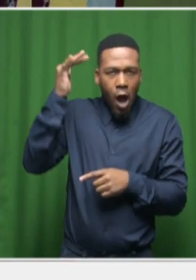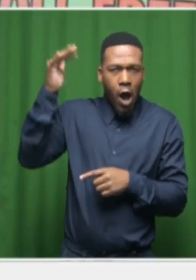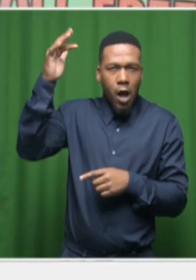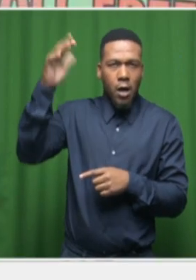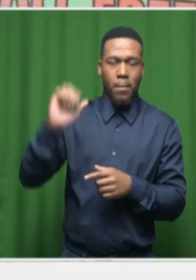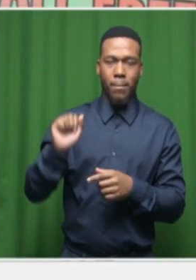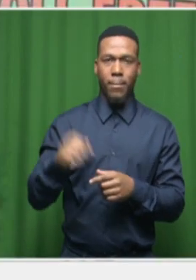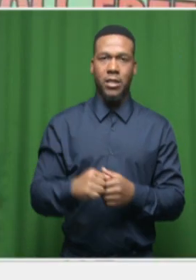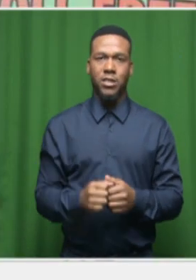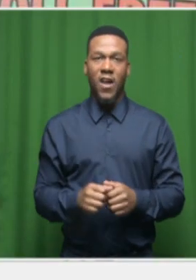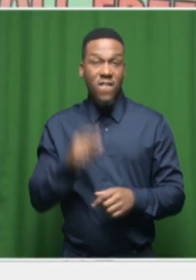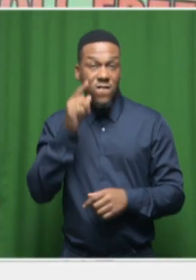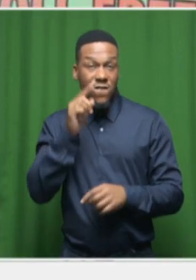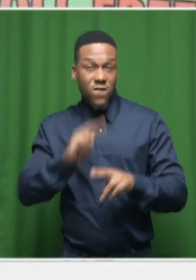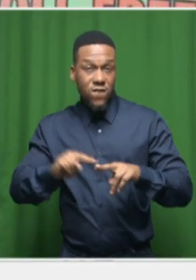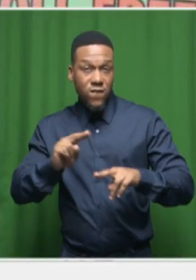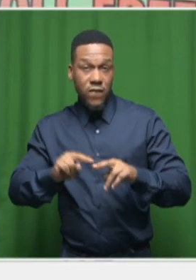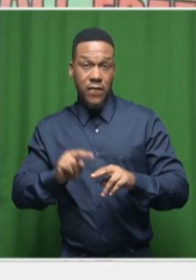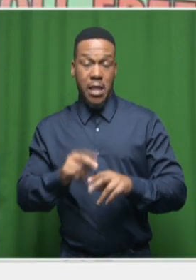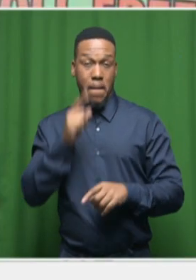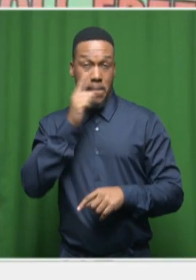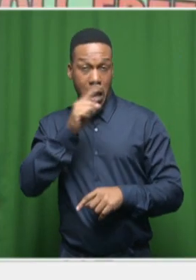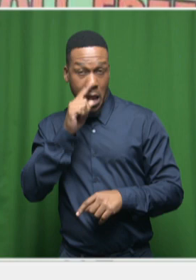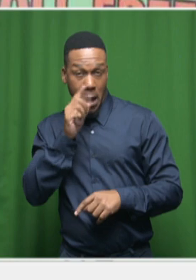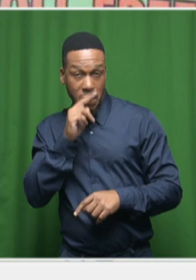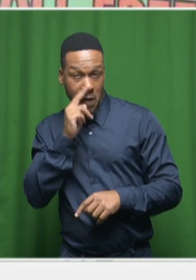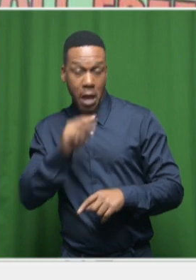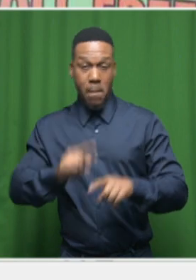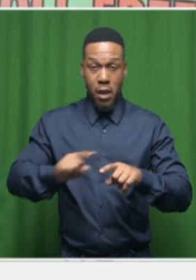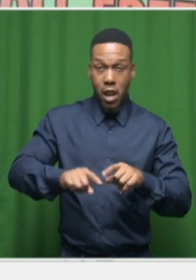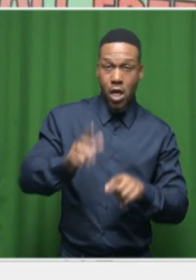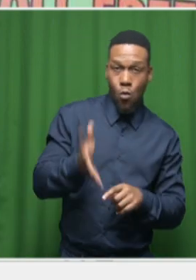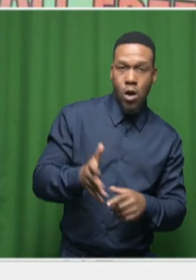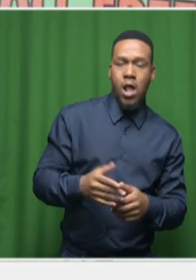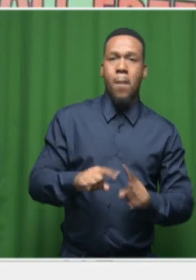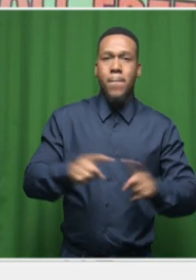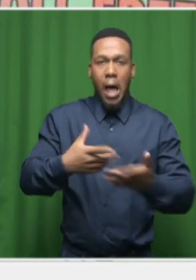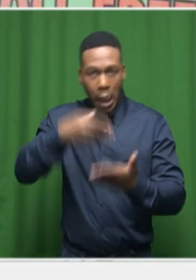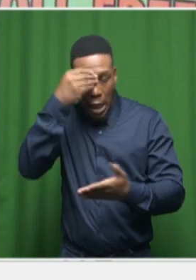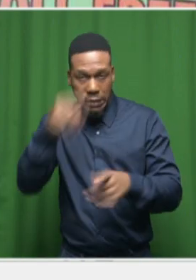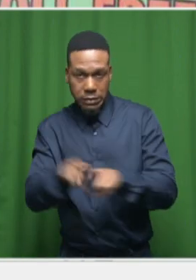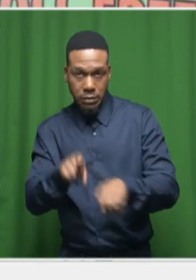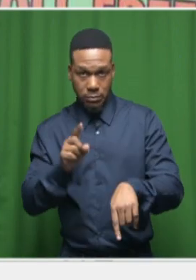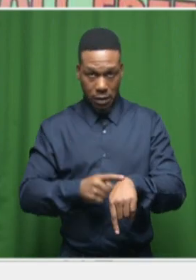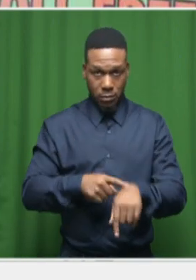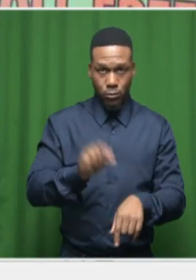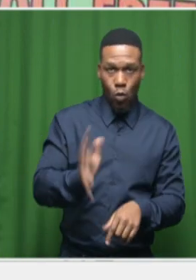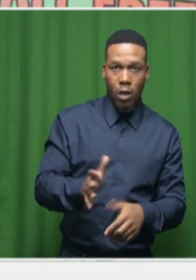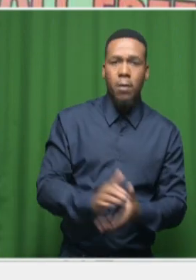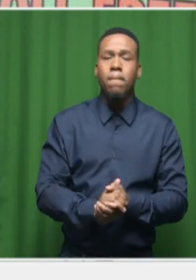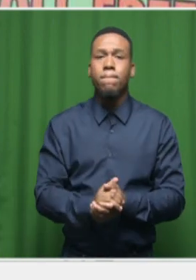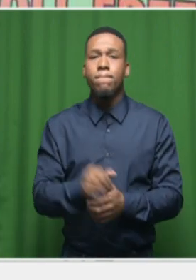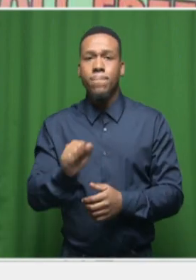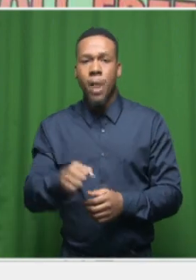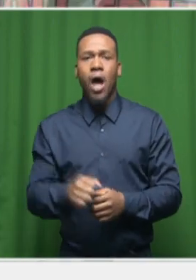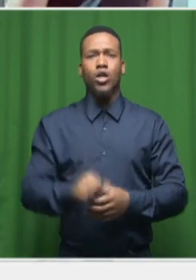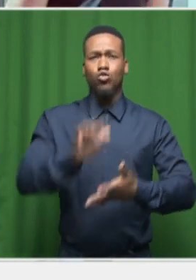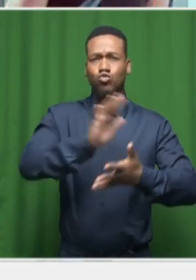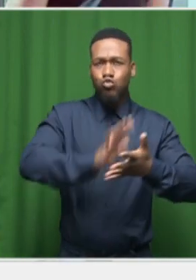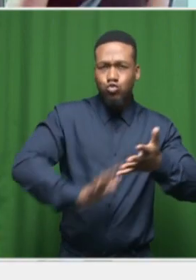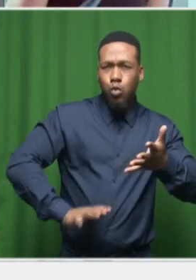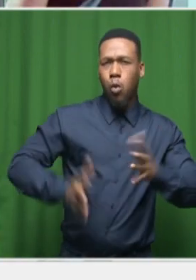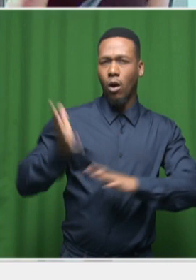play, but it's learning at the same time. So that's Play Africa. Skillful Spaces are there as well, doing a lot of work around storytelling,